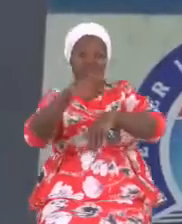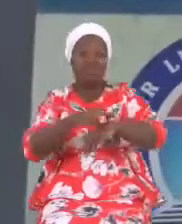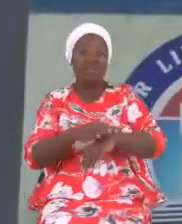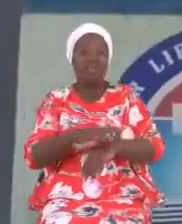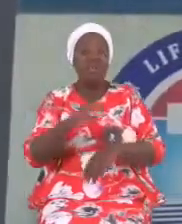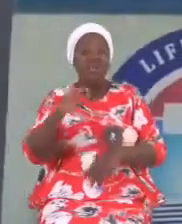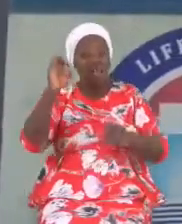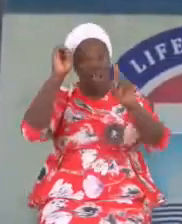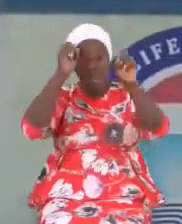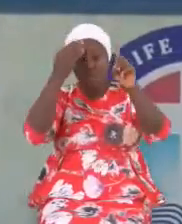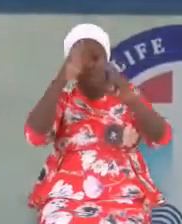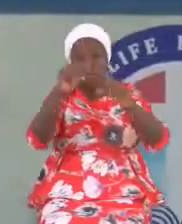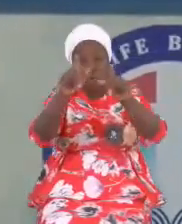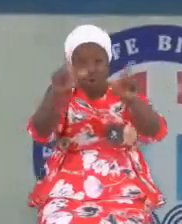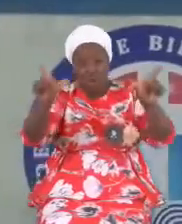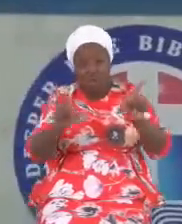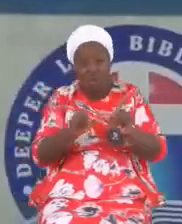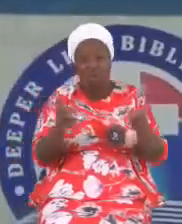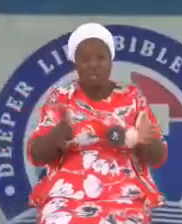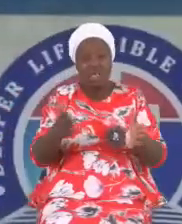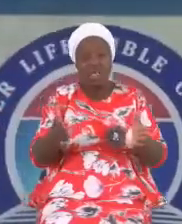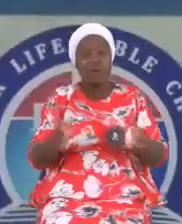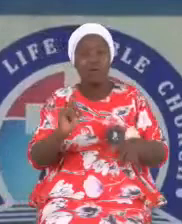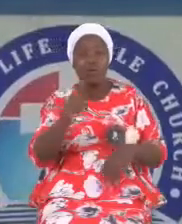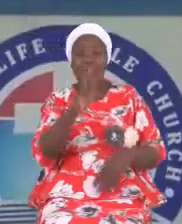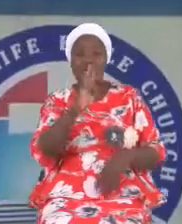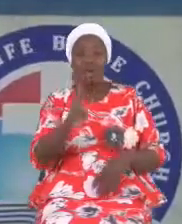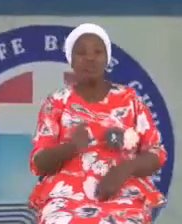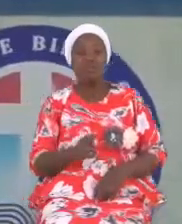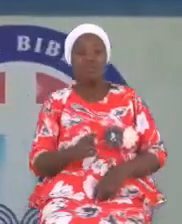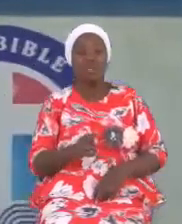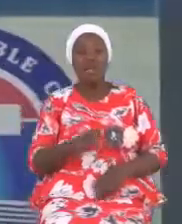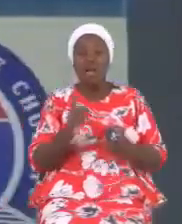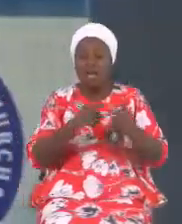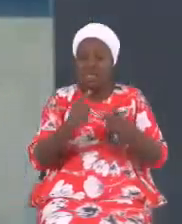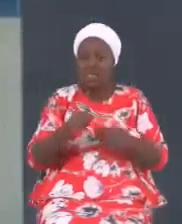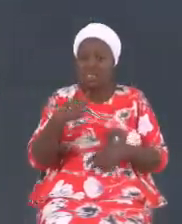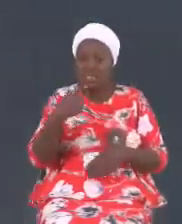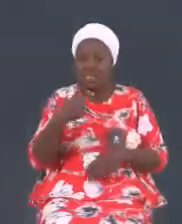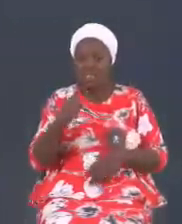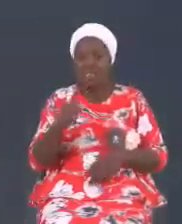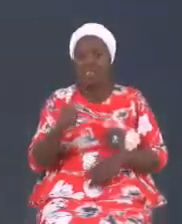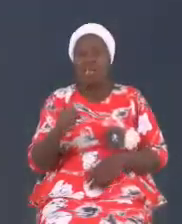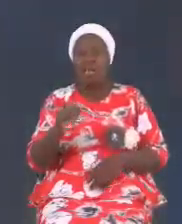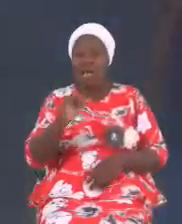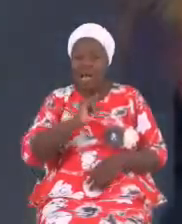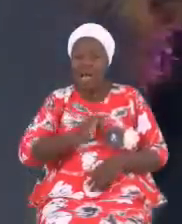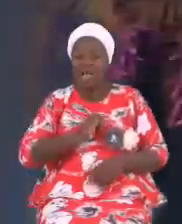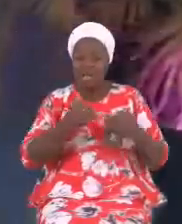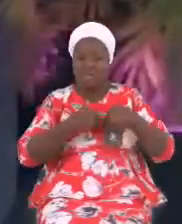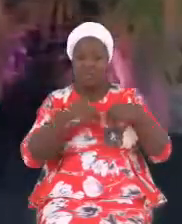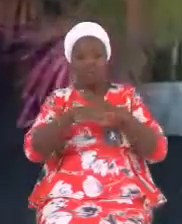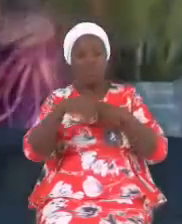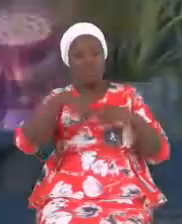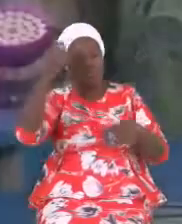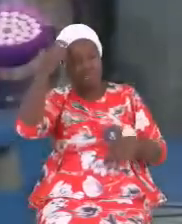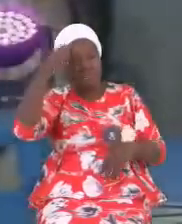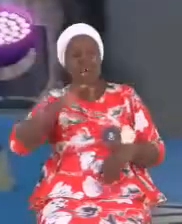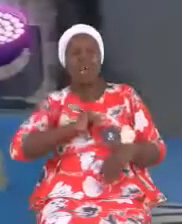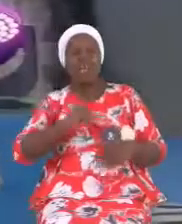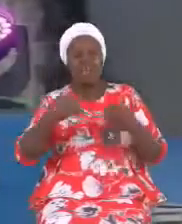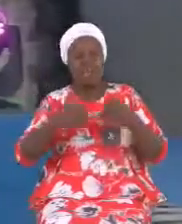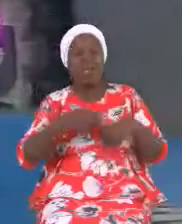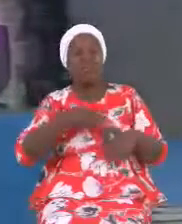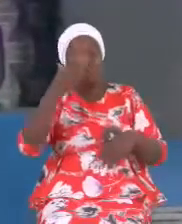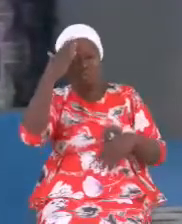your location here where you are. And he says, I have you in mind. I'm preparing a place